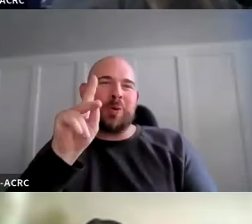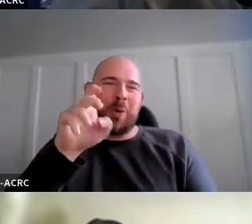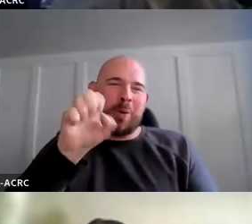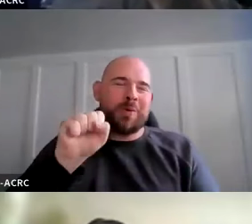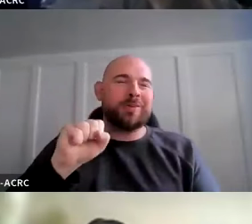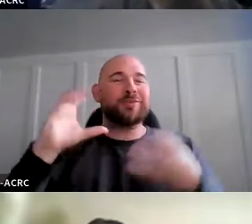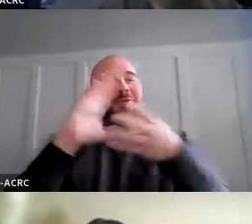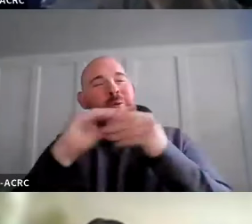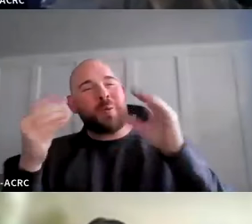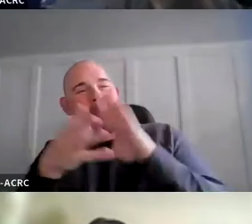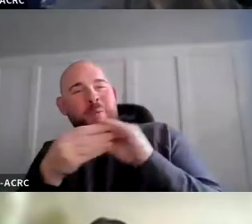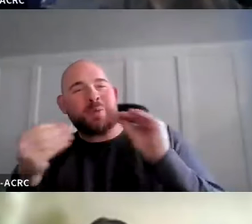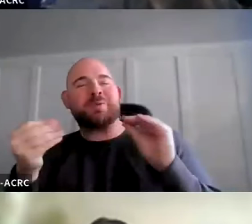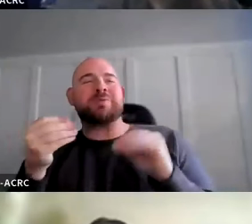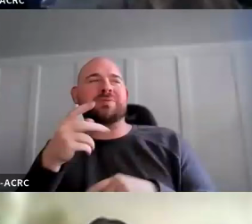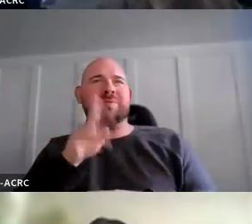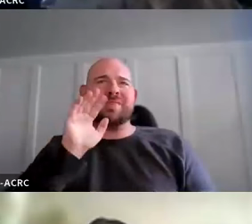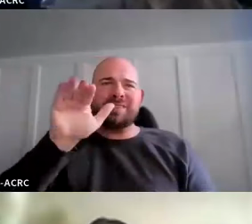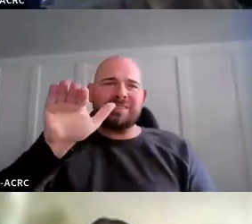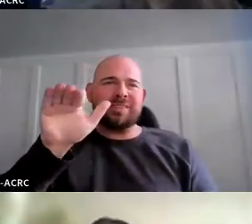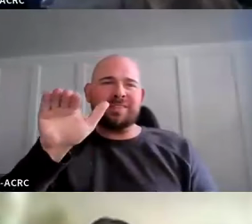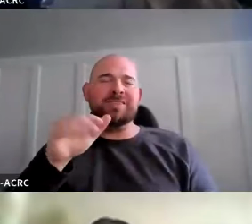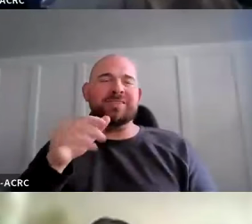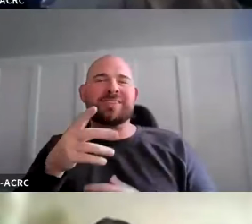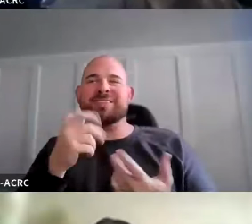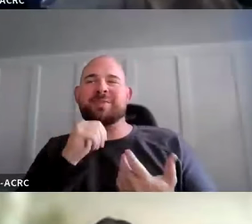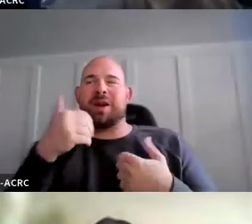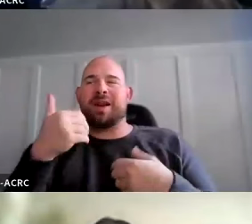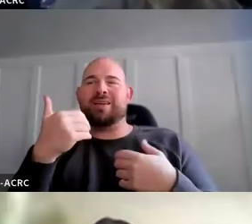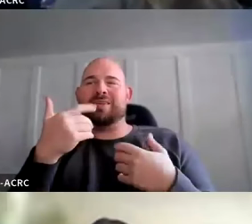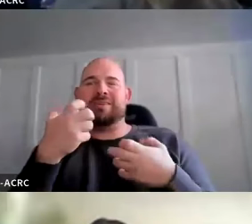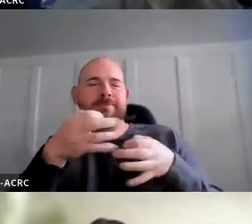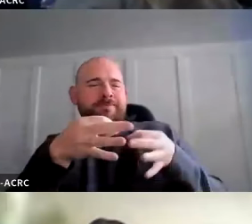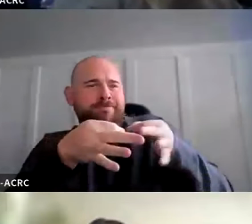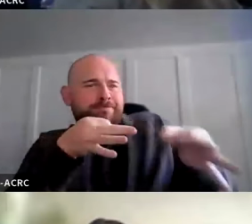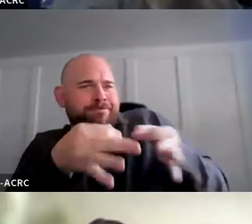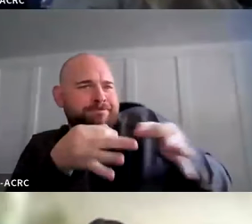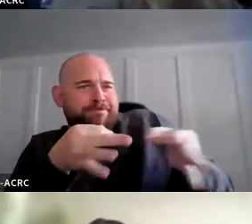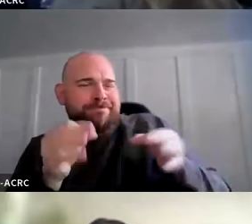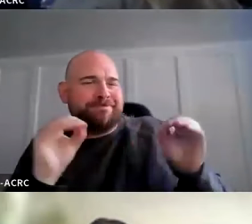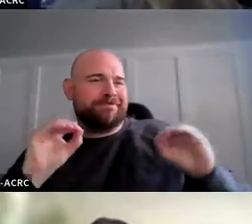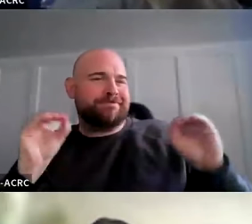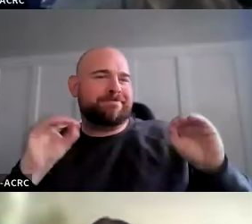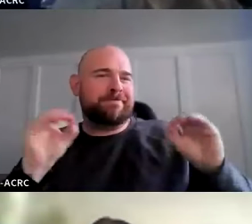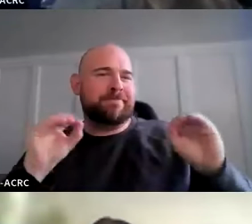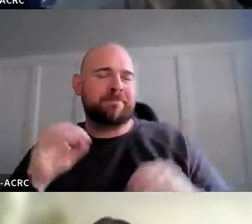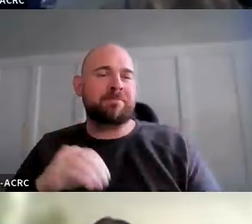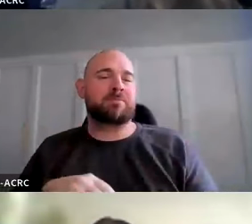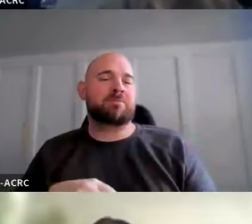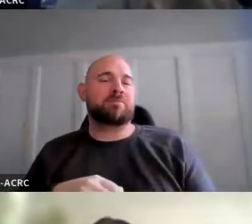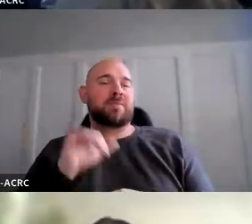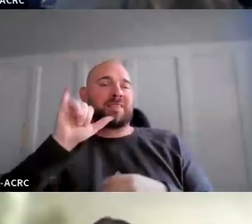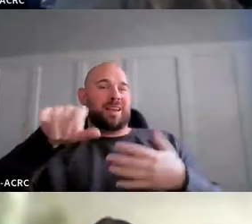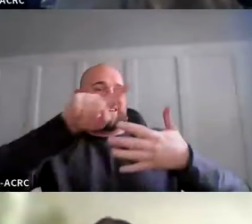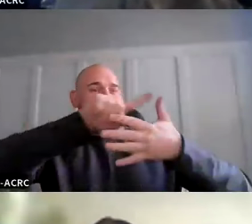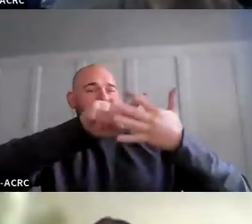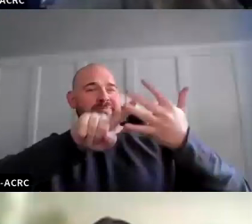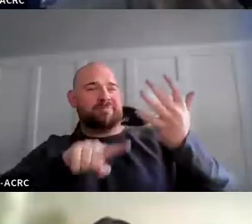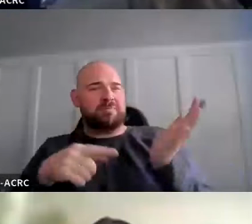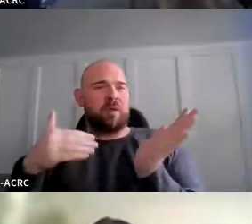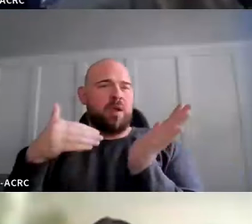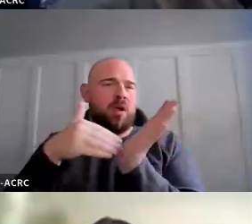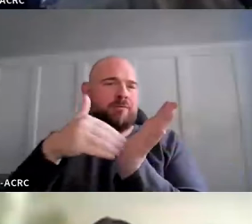So there might be jokes and stories within the dialogue that's being missed. And if they're asking for an